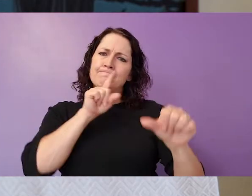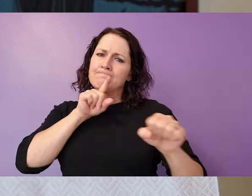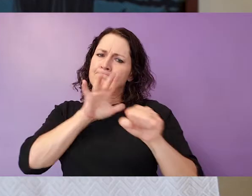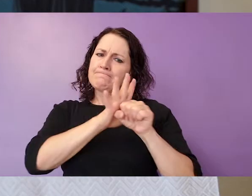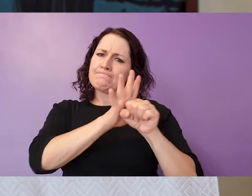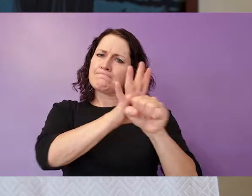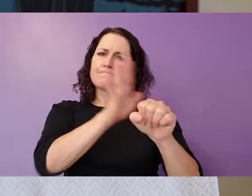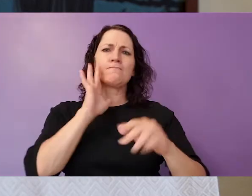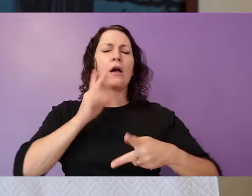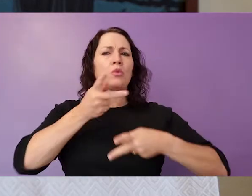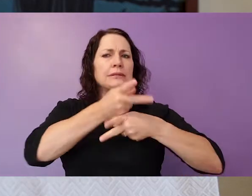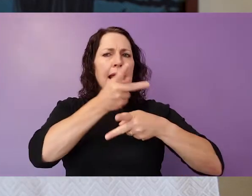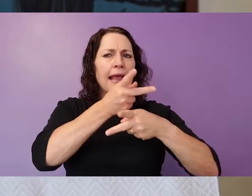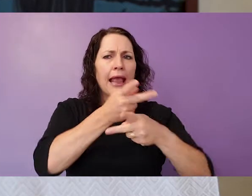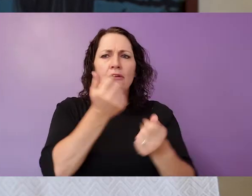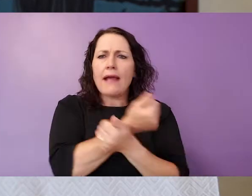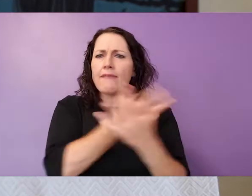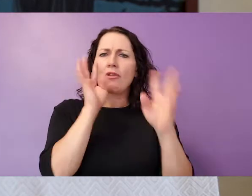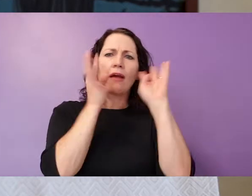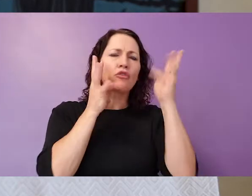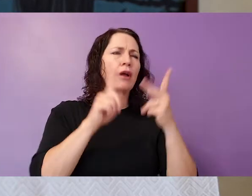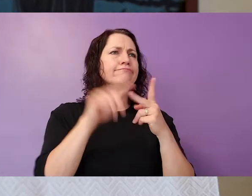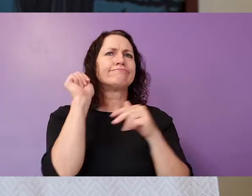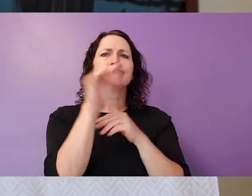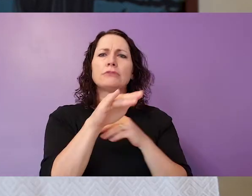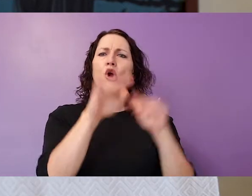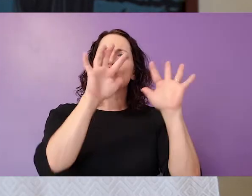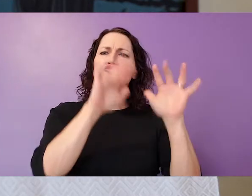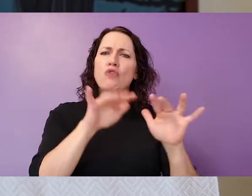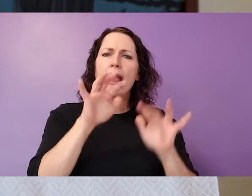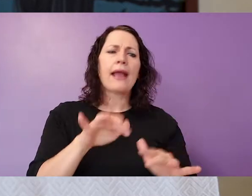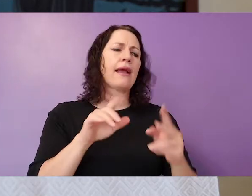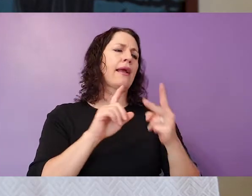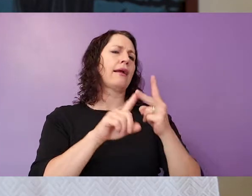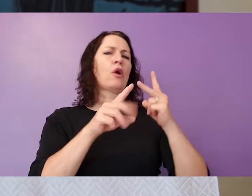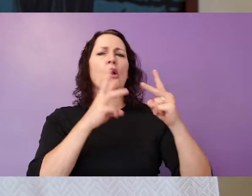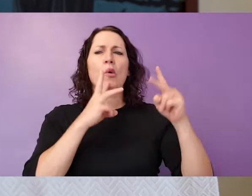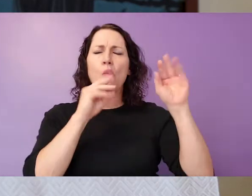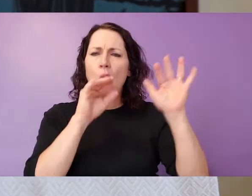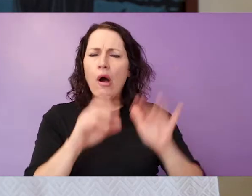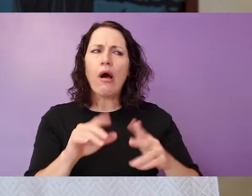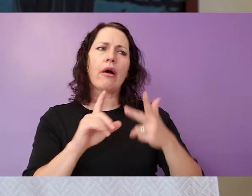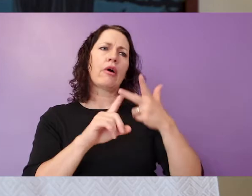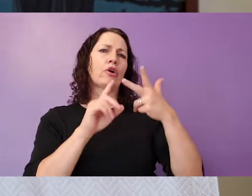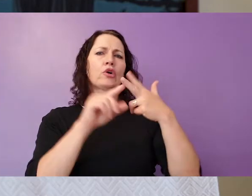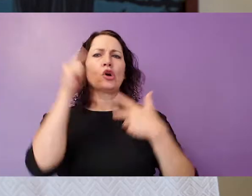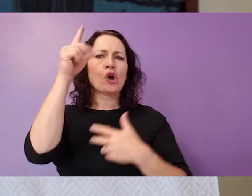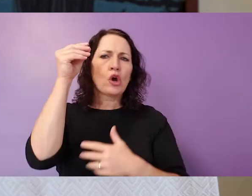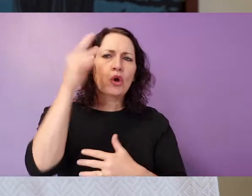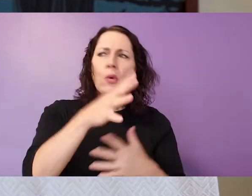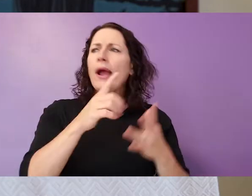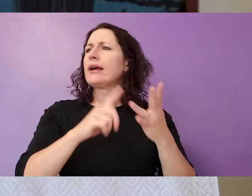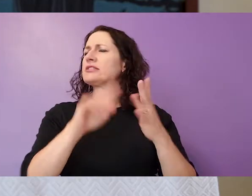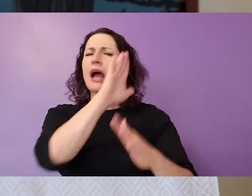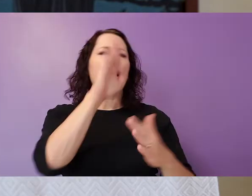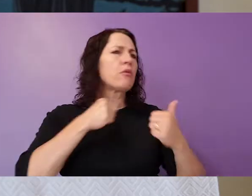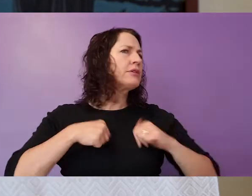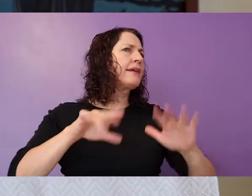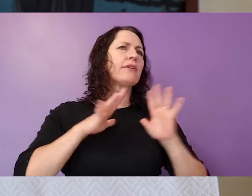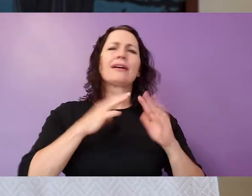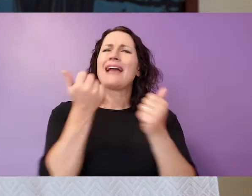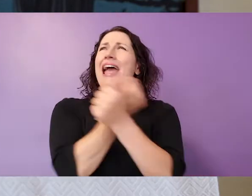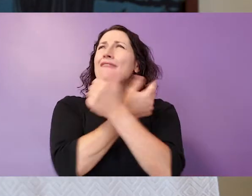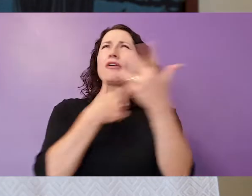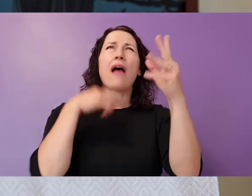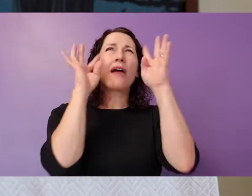creation. I will send water. I will send grace. I will not give up on you or any part